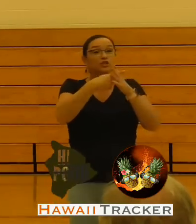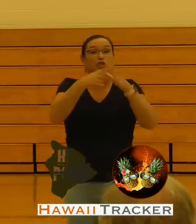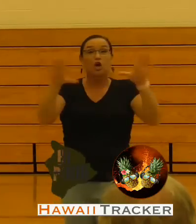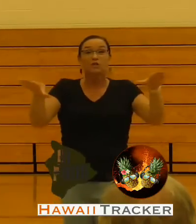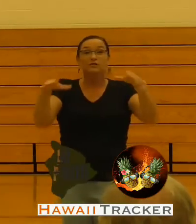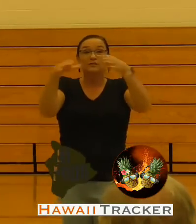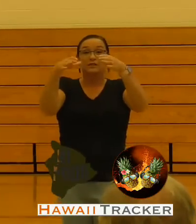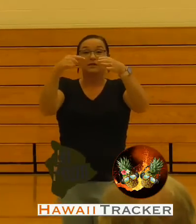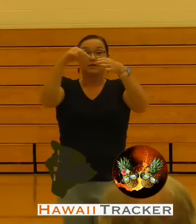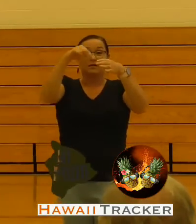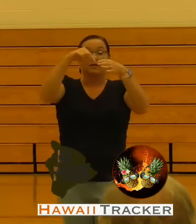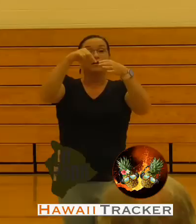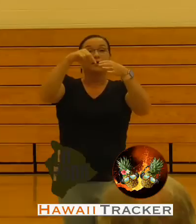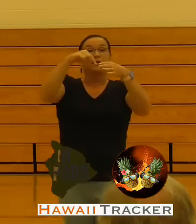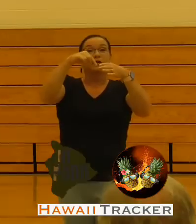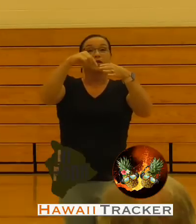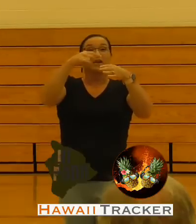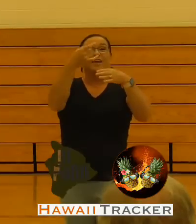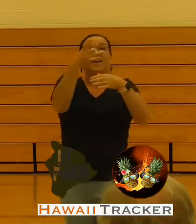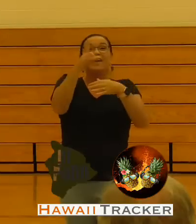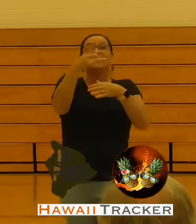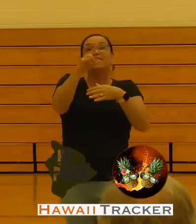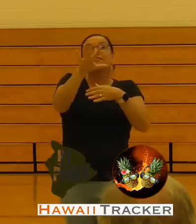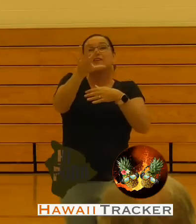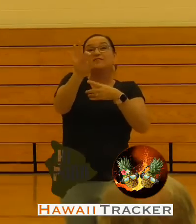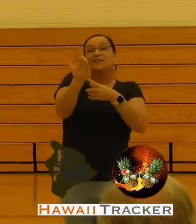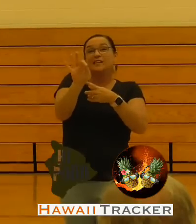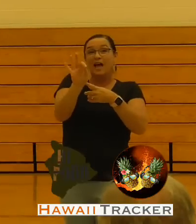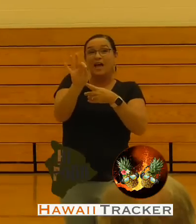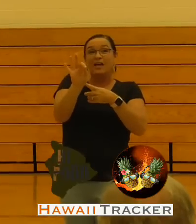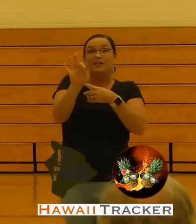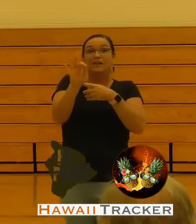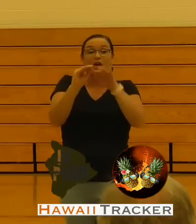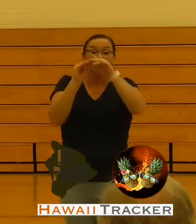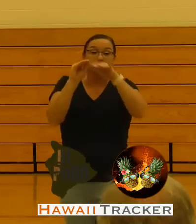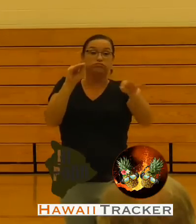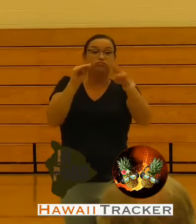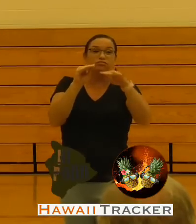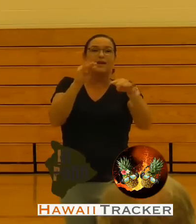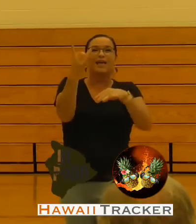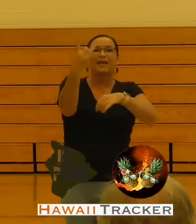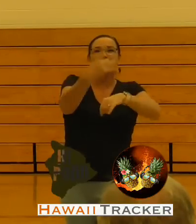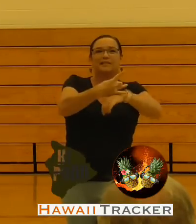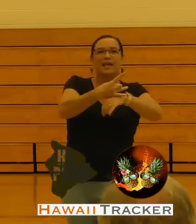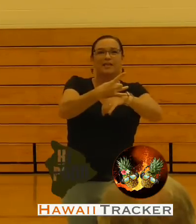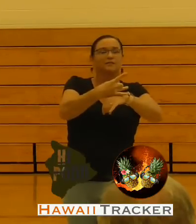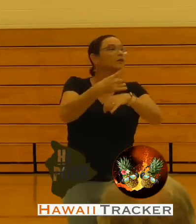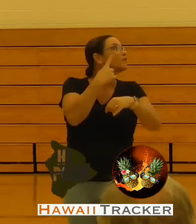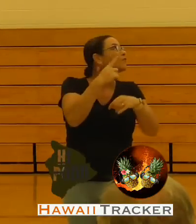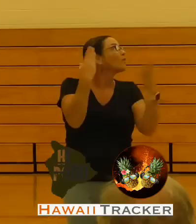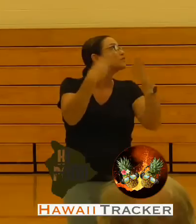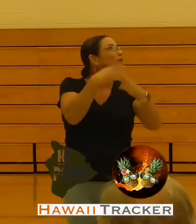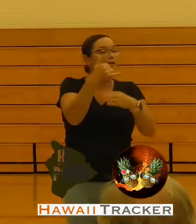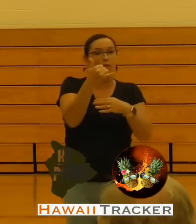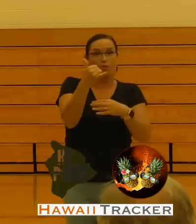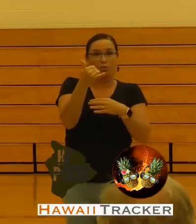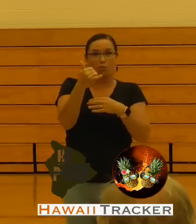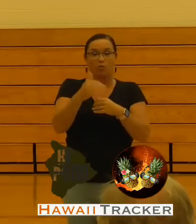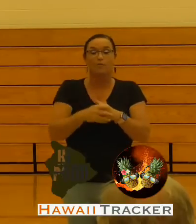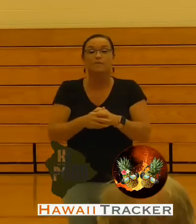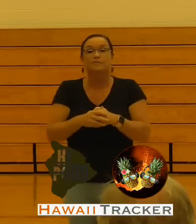is in 1859, flows made it down there in 8 days. If the vent breaks out halfway down the